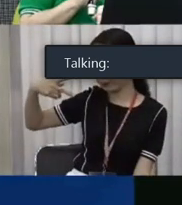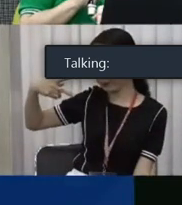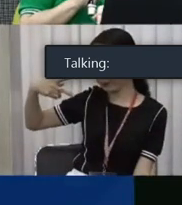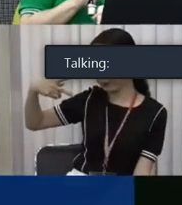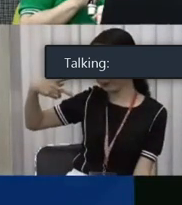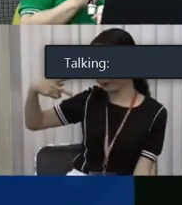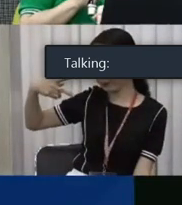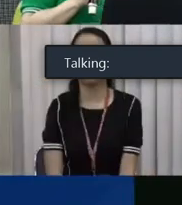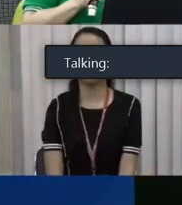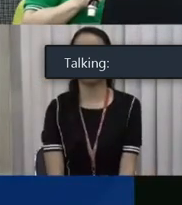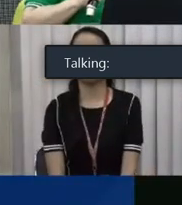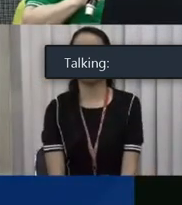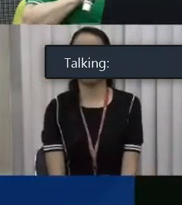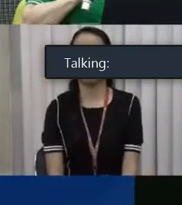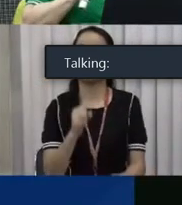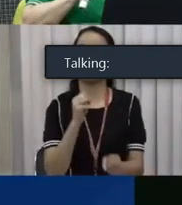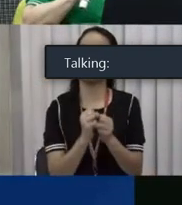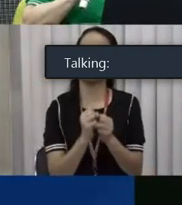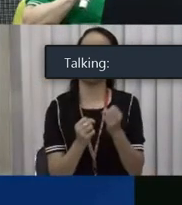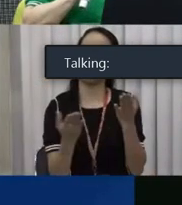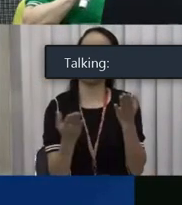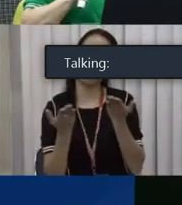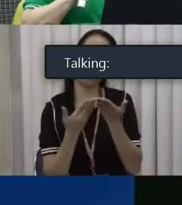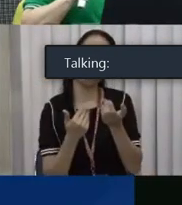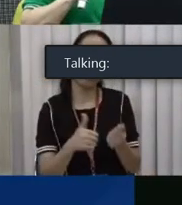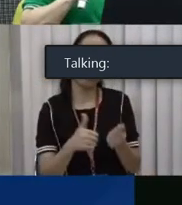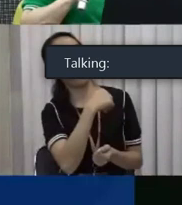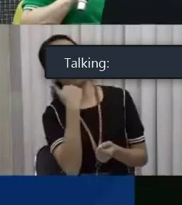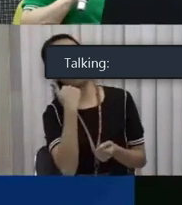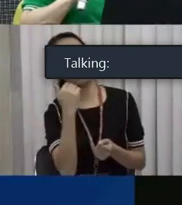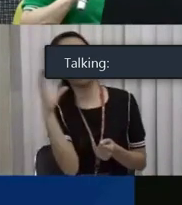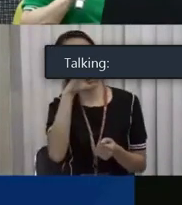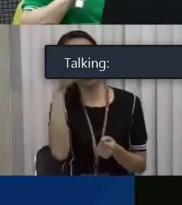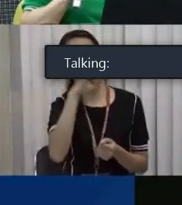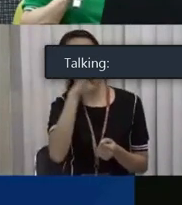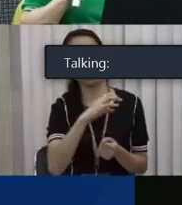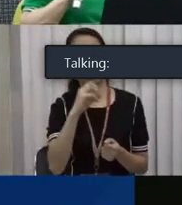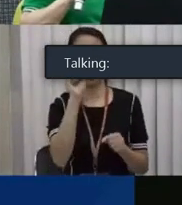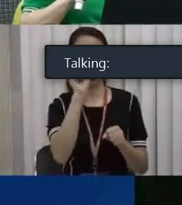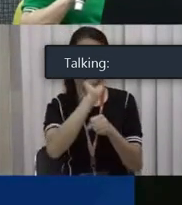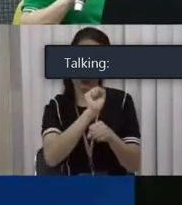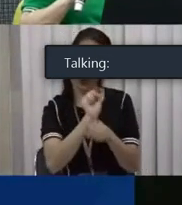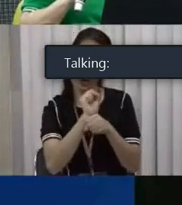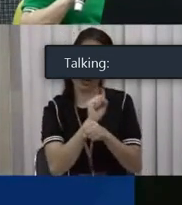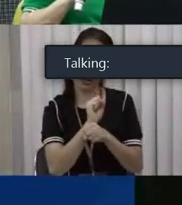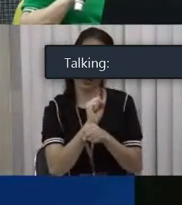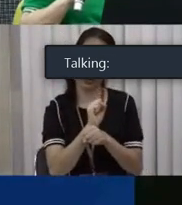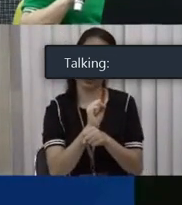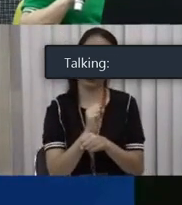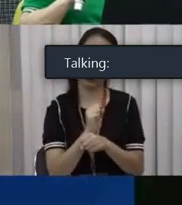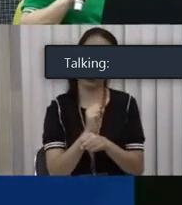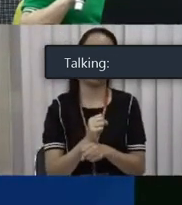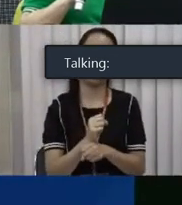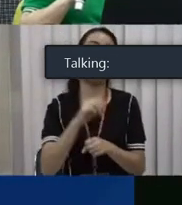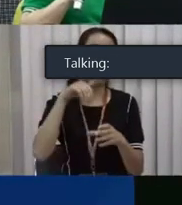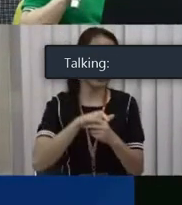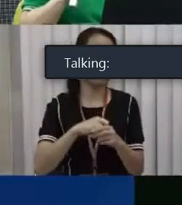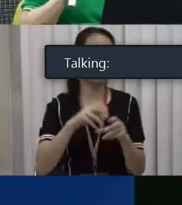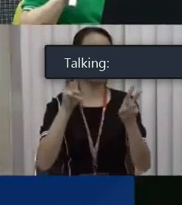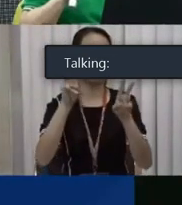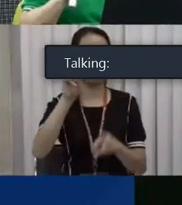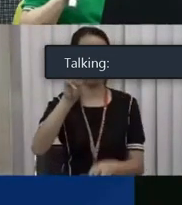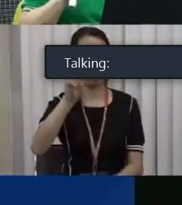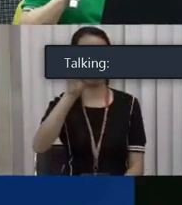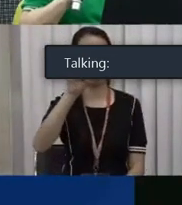kiosk. So, asa pag yun ta mangitag trabaho? Naa sa ato ang website sa